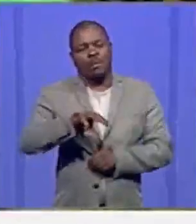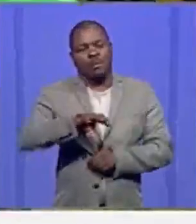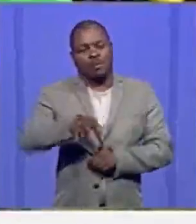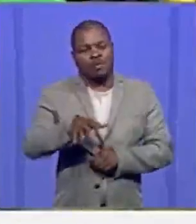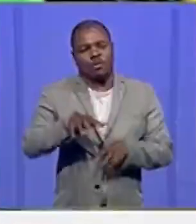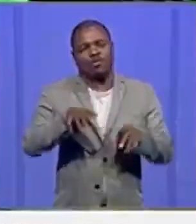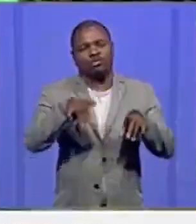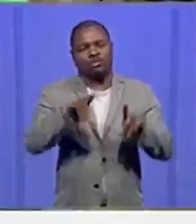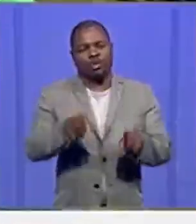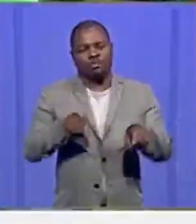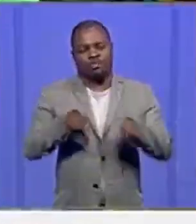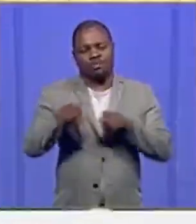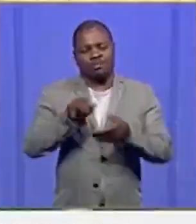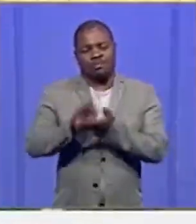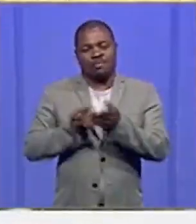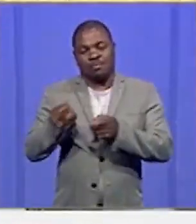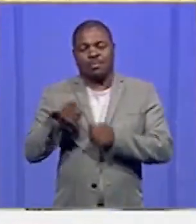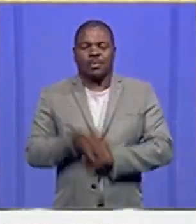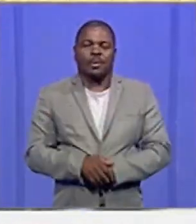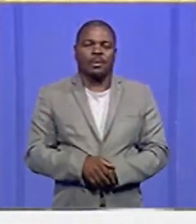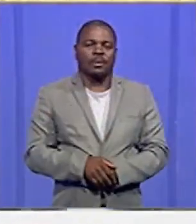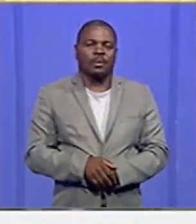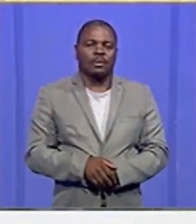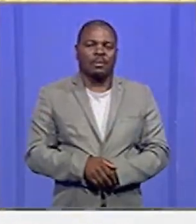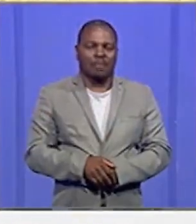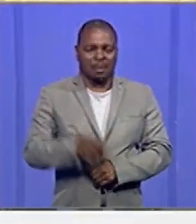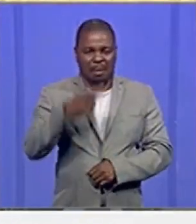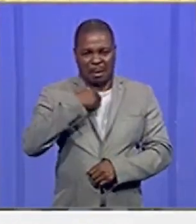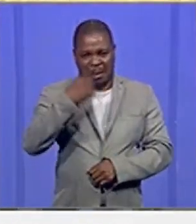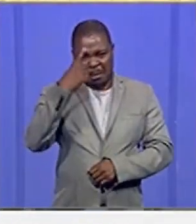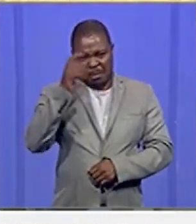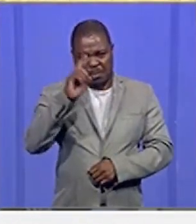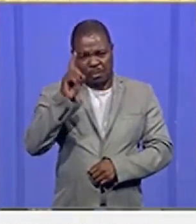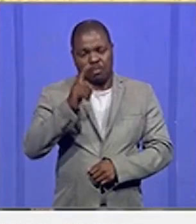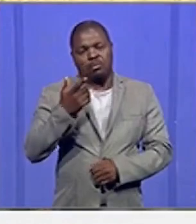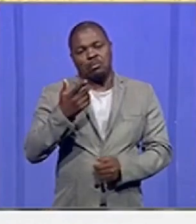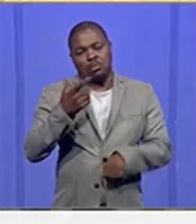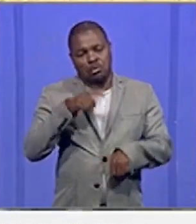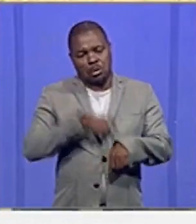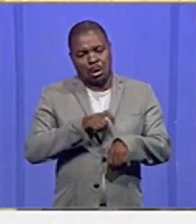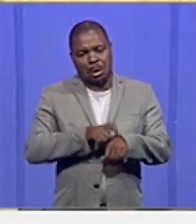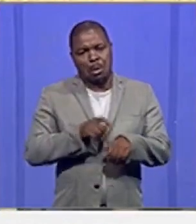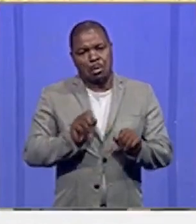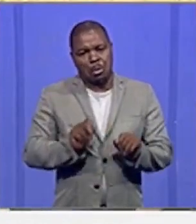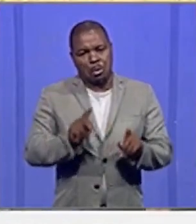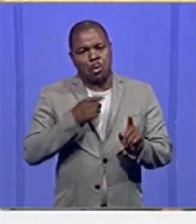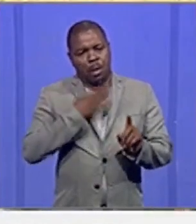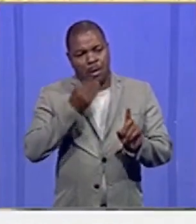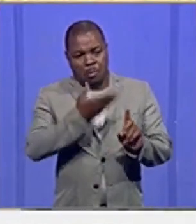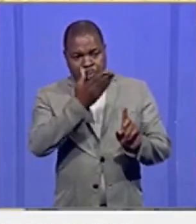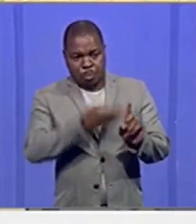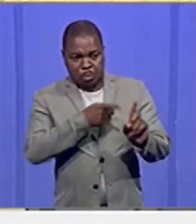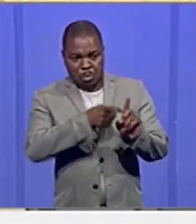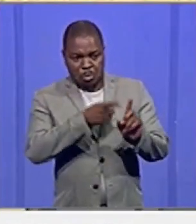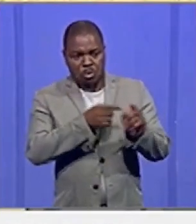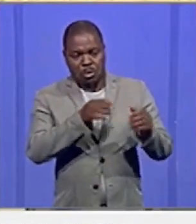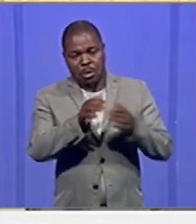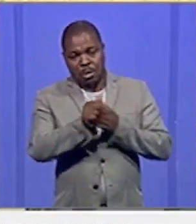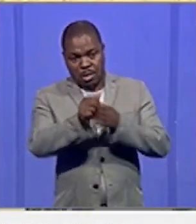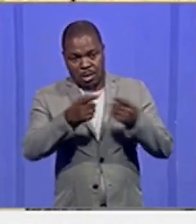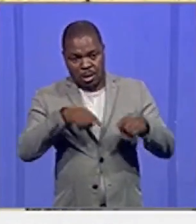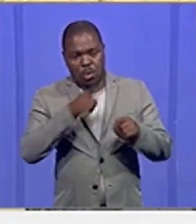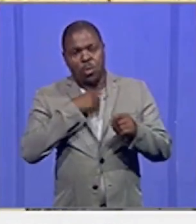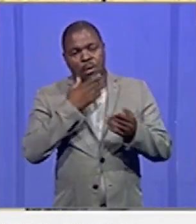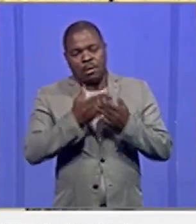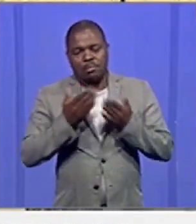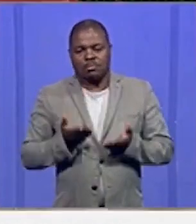kgahlano le Magashule. Re tshepa hore mo nakong e leng hore o fuwe as our leader o tla kgona ho re serve as batho ba